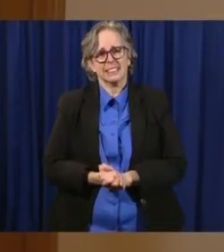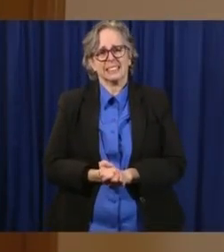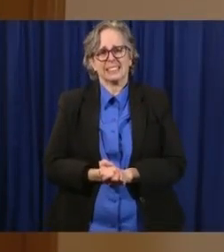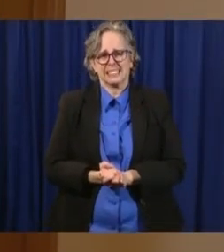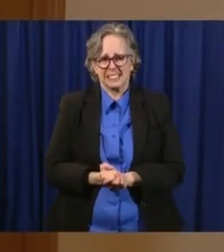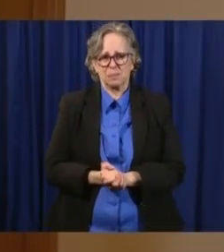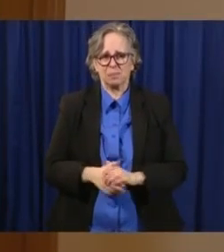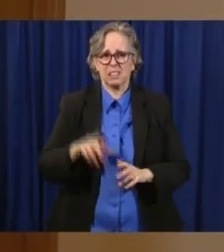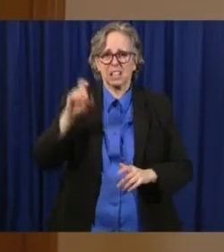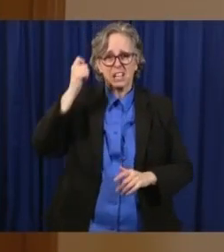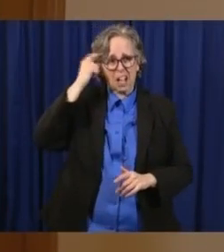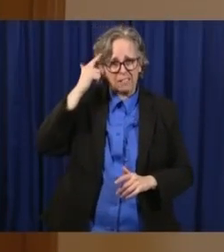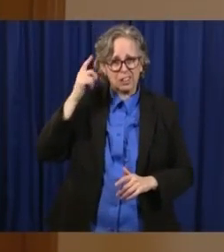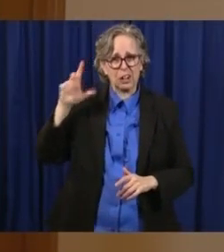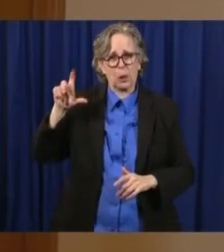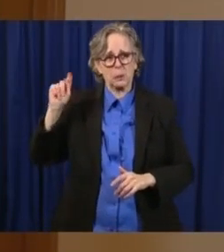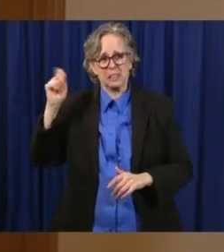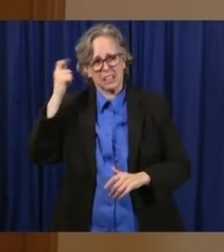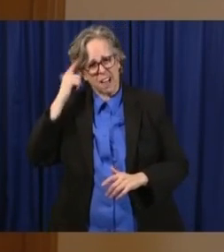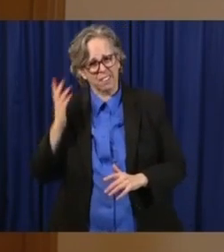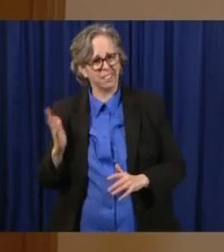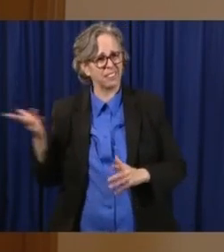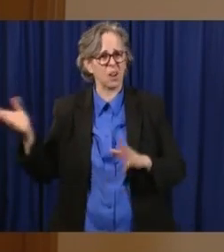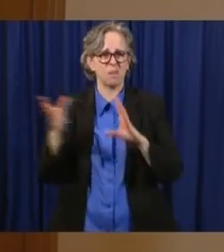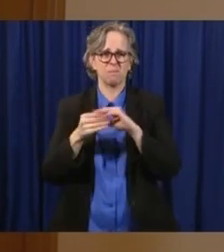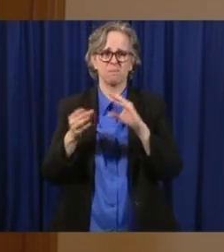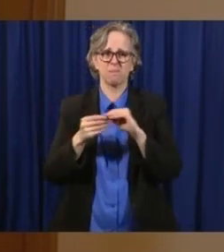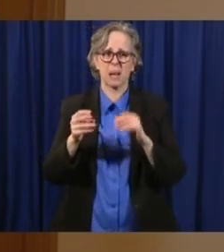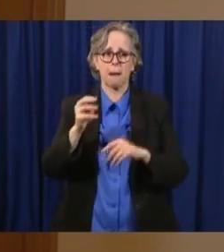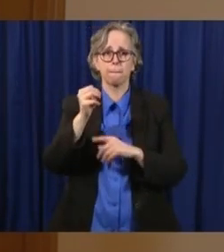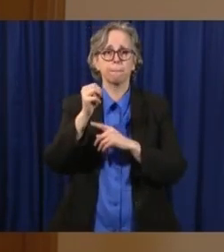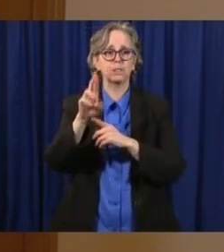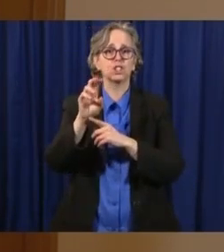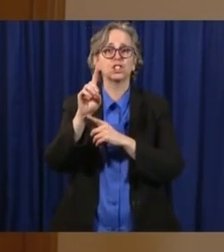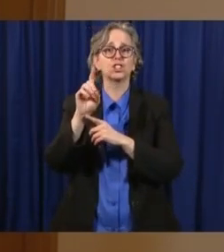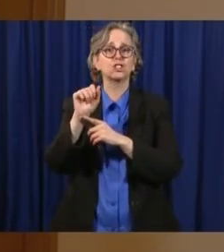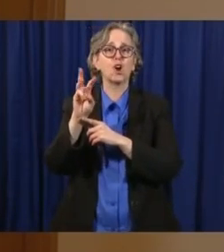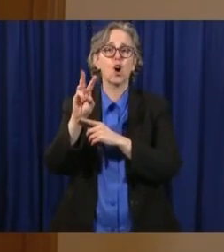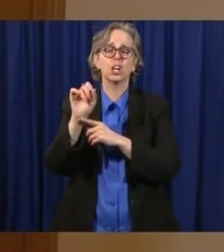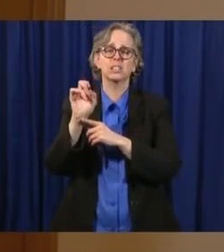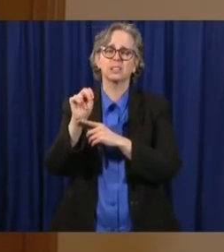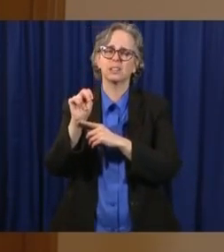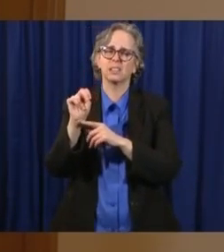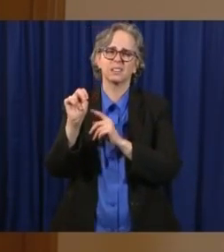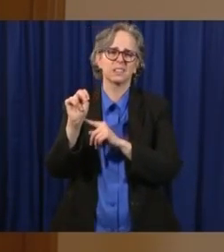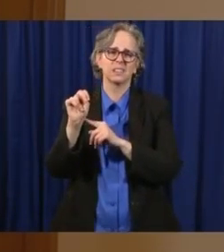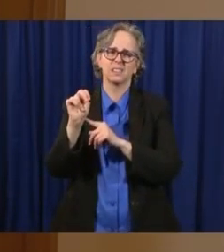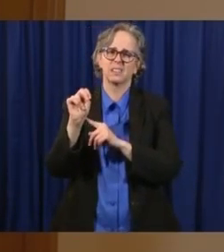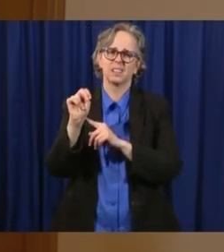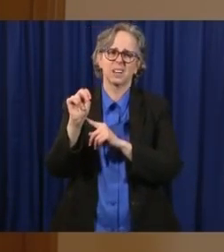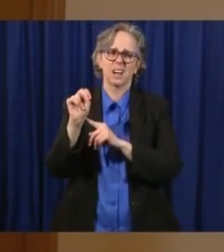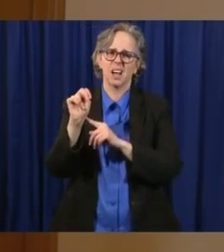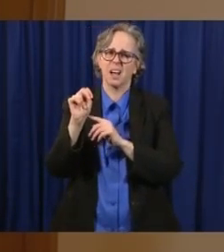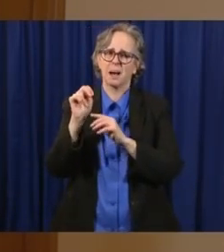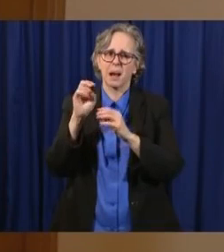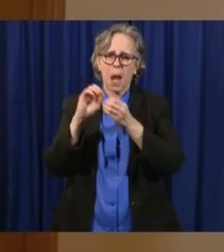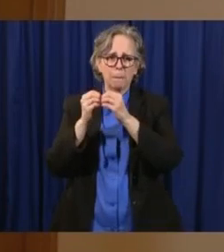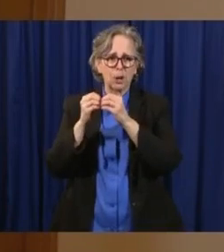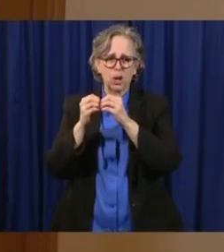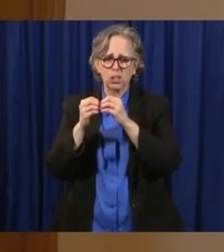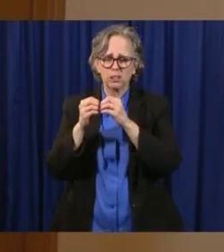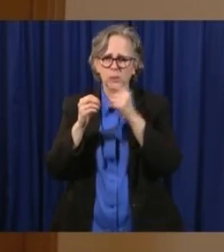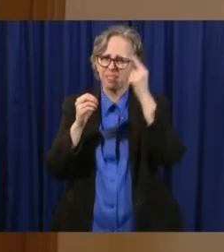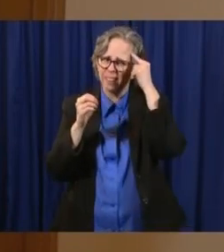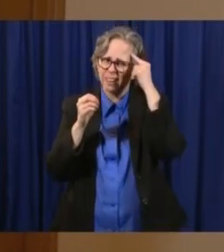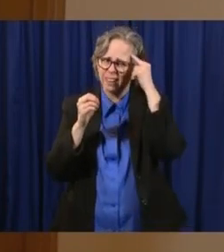governor said, Mr. Dawson, and every single one of those numbers is a